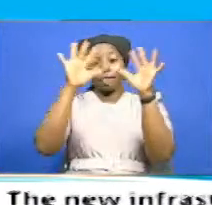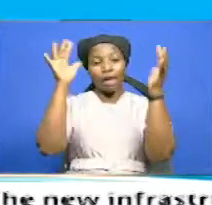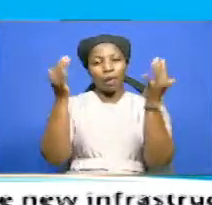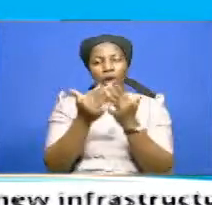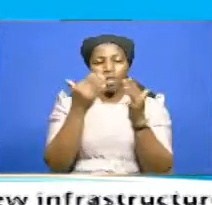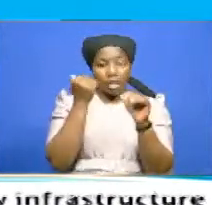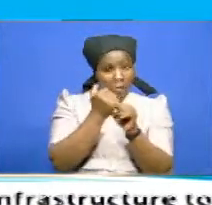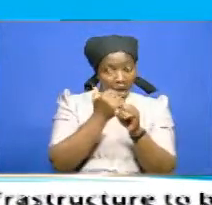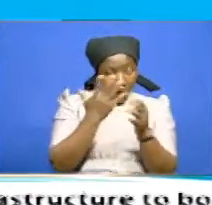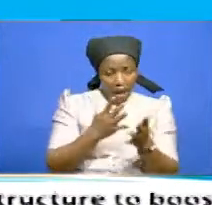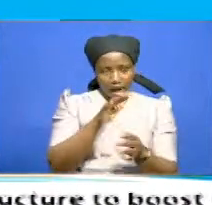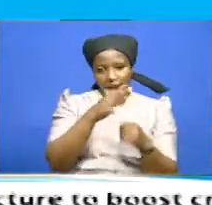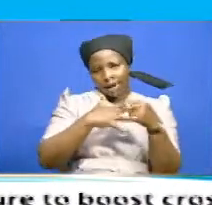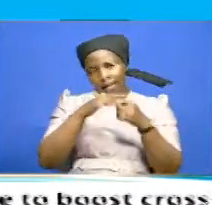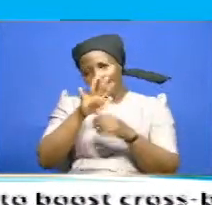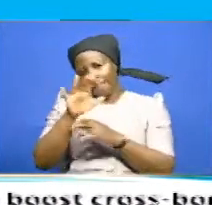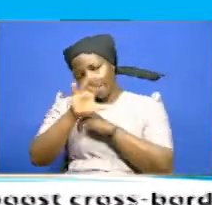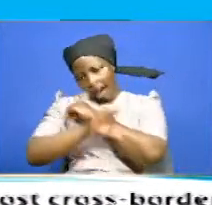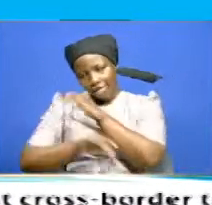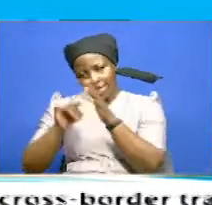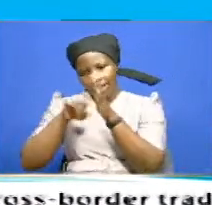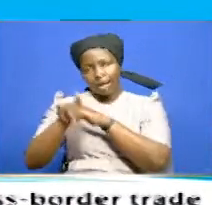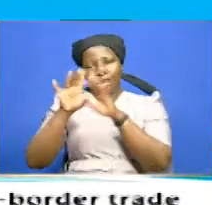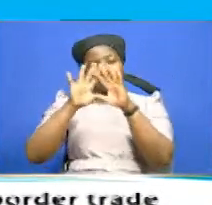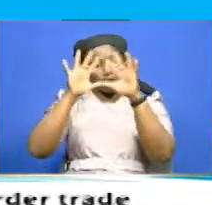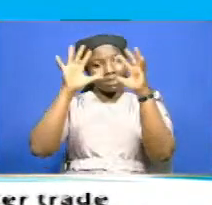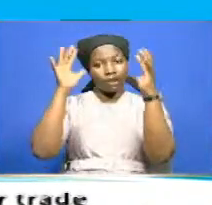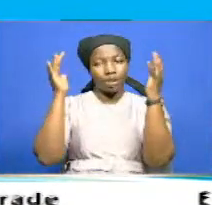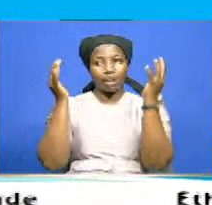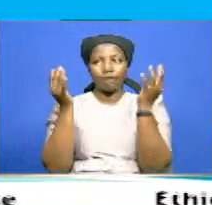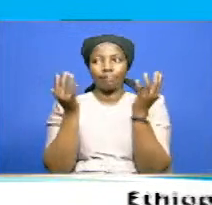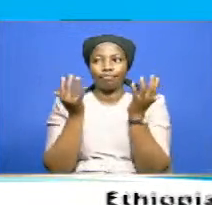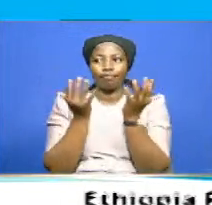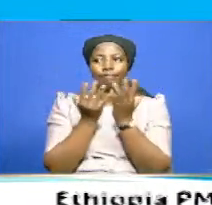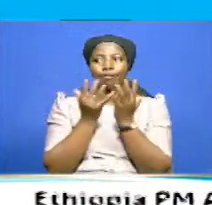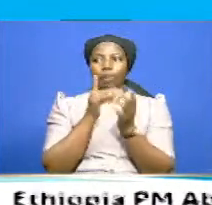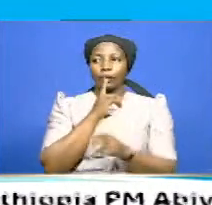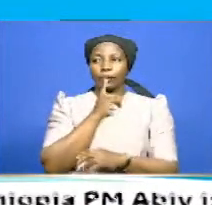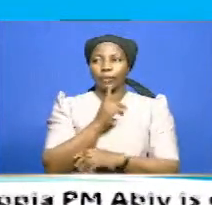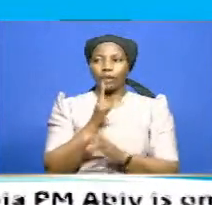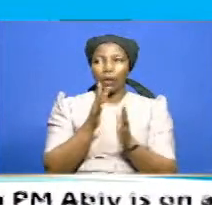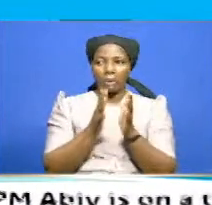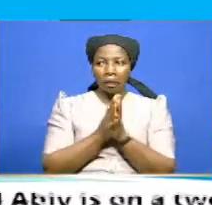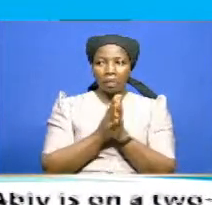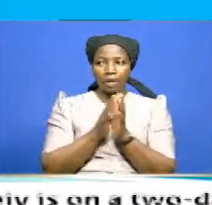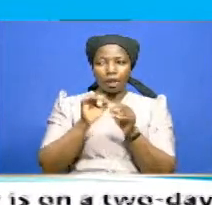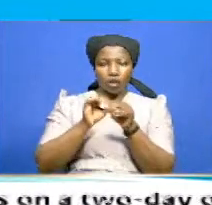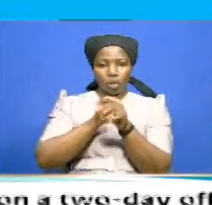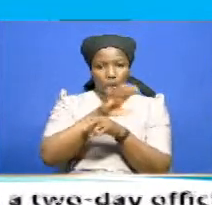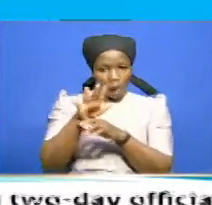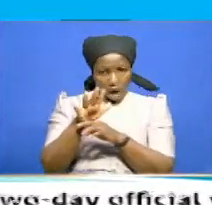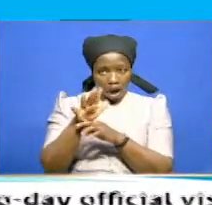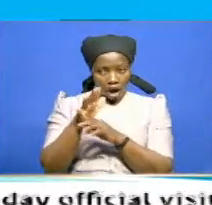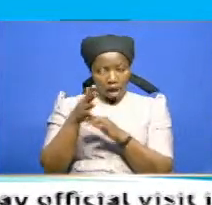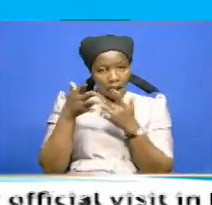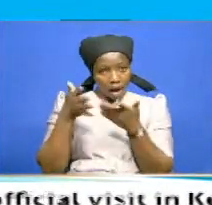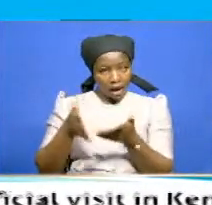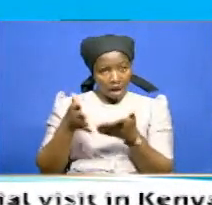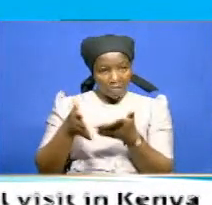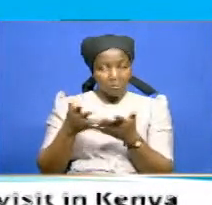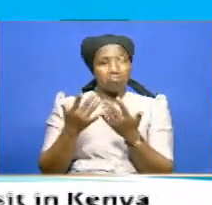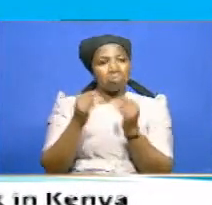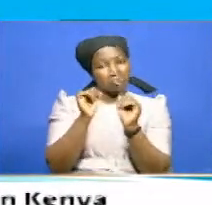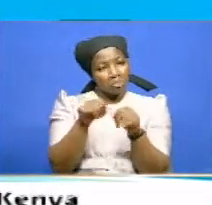95 countries around the world. So, with the impact of COVID-19, likely